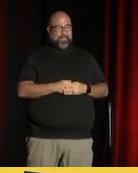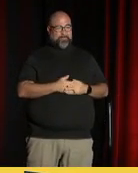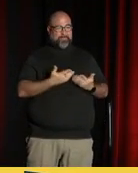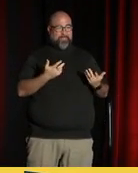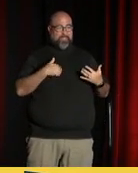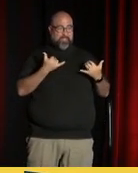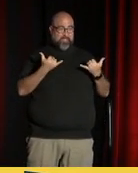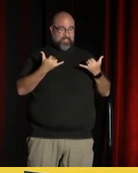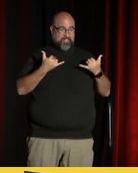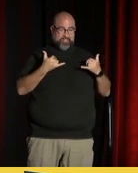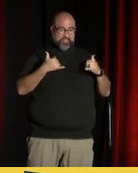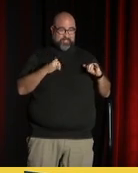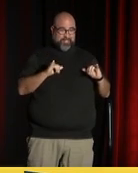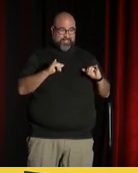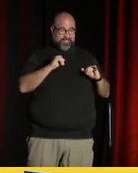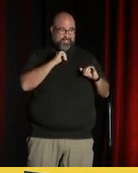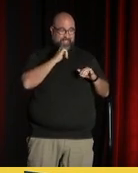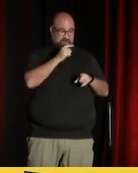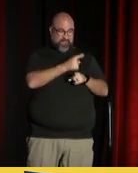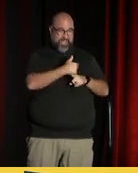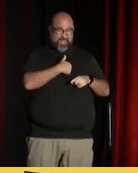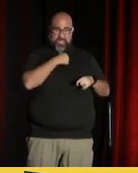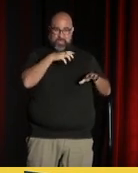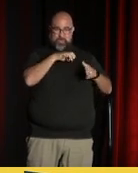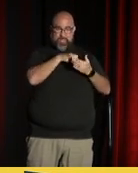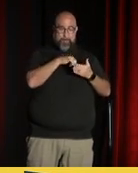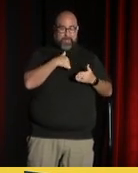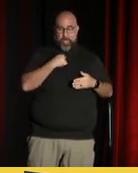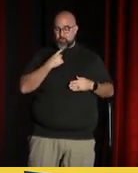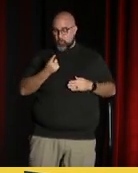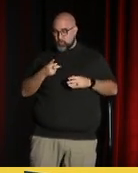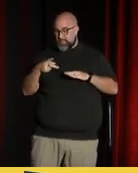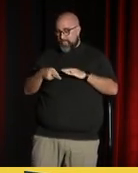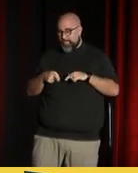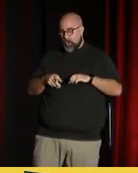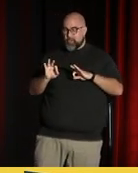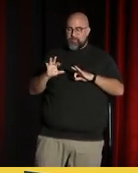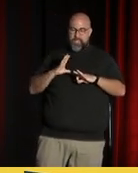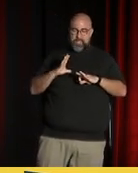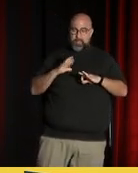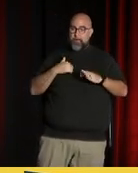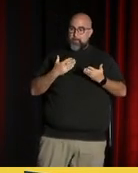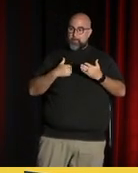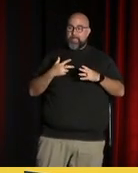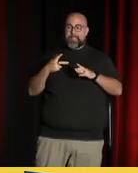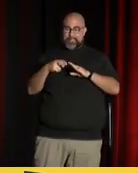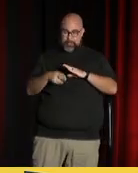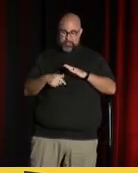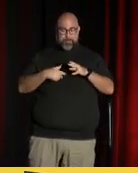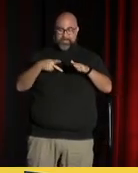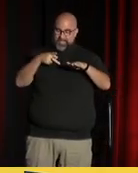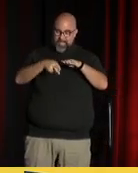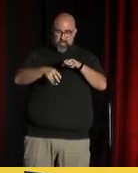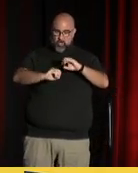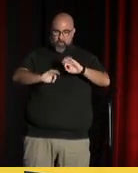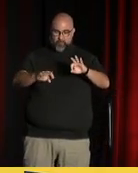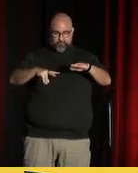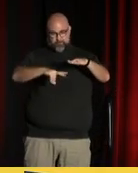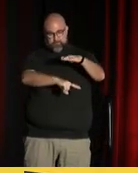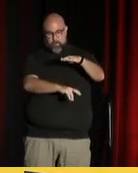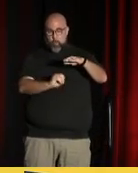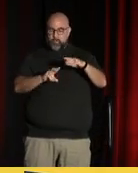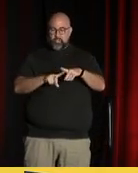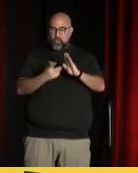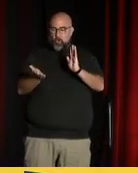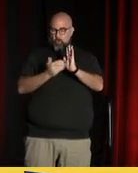They're still not right, and I didn't even do that, but I'm the one that told you to cut there. So we could get the scissors and we could just cut it off. Or we could just